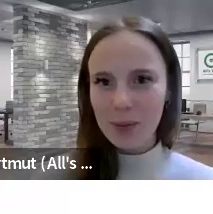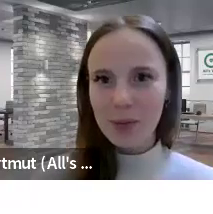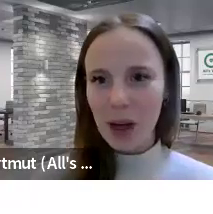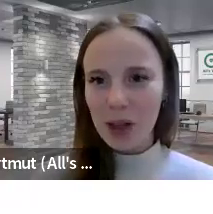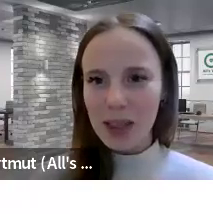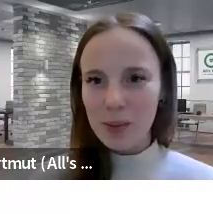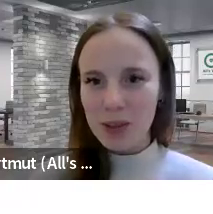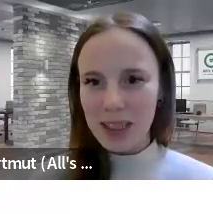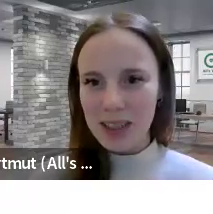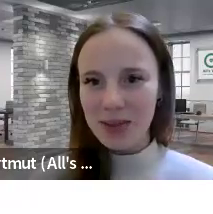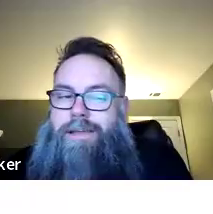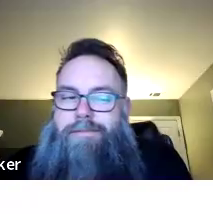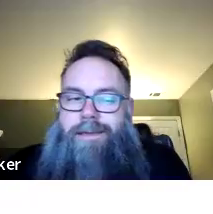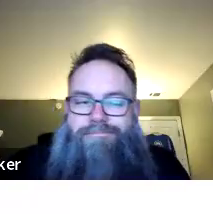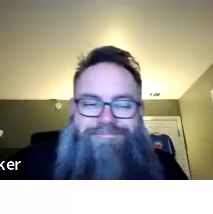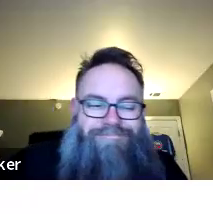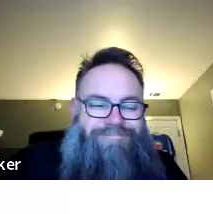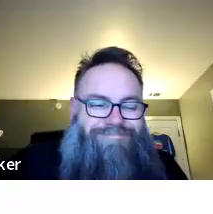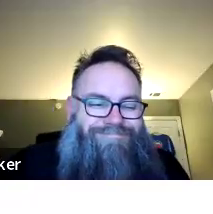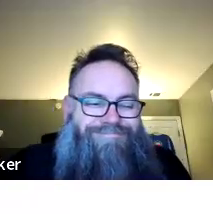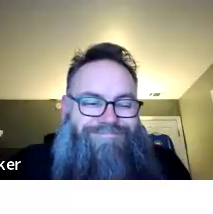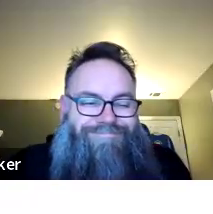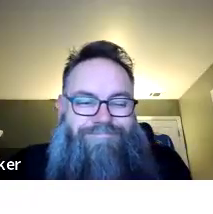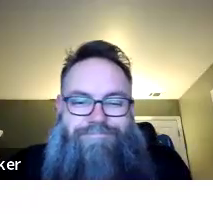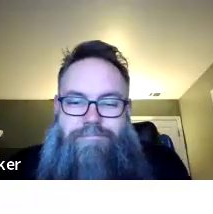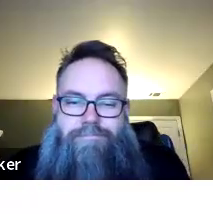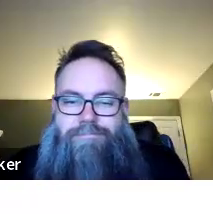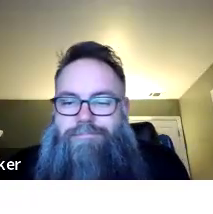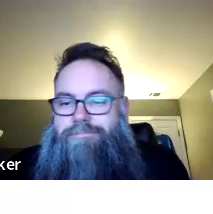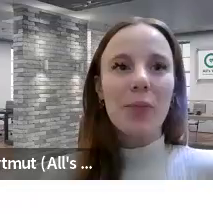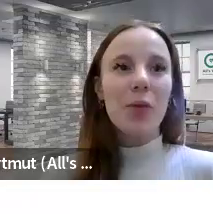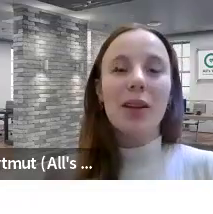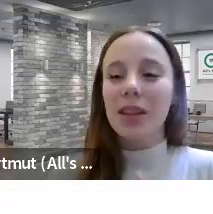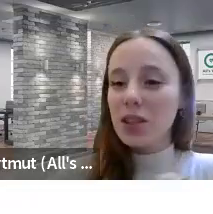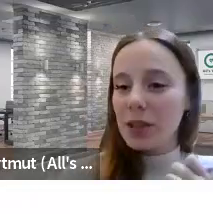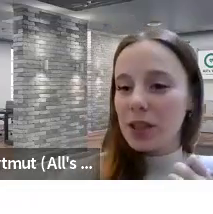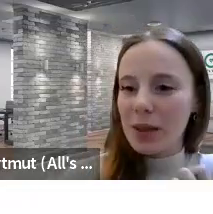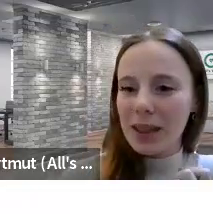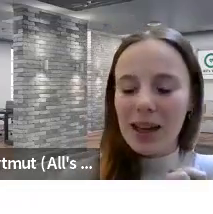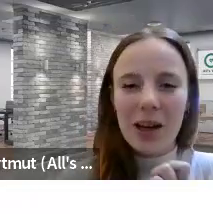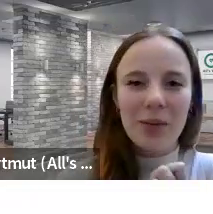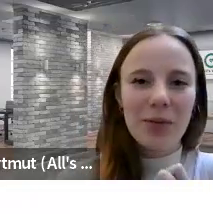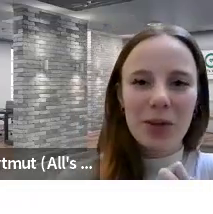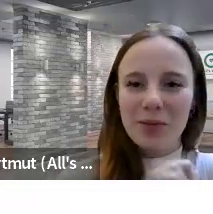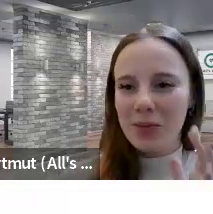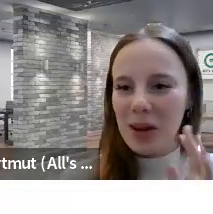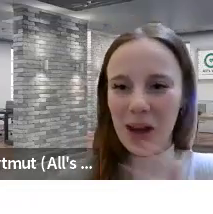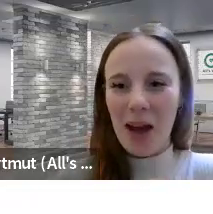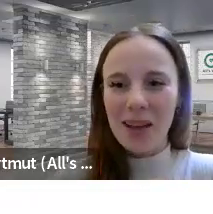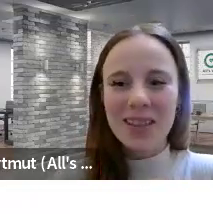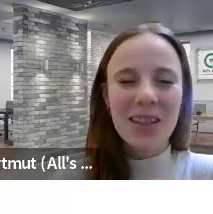Are you guys able to Looks see it? great. Yeah. Okay, awesome. Perfect. Great. Well, thank you so much, everybody,